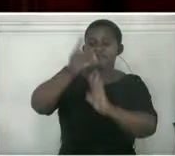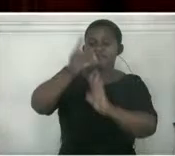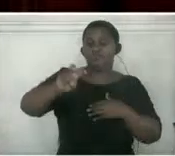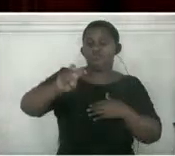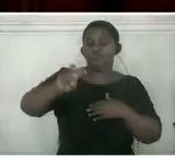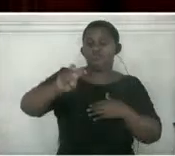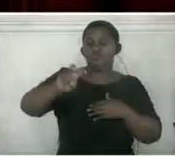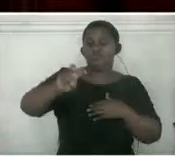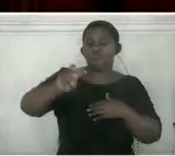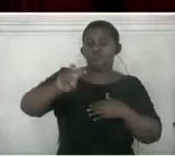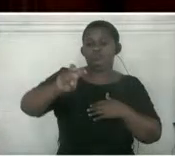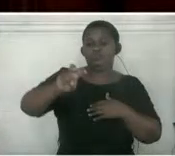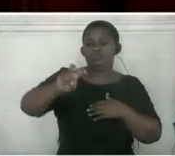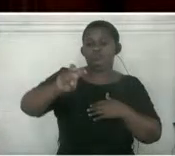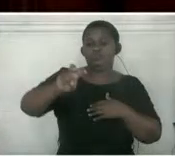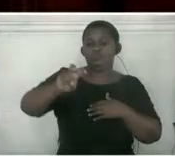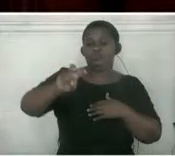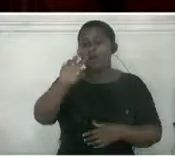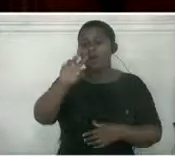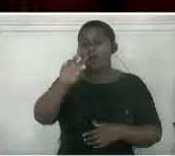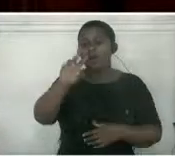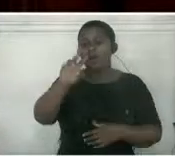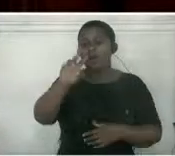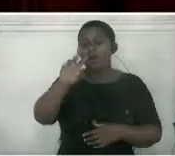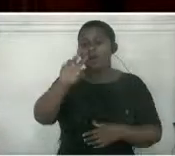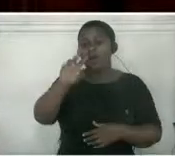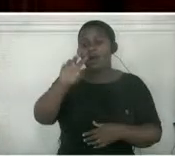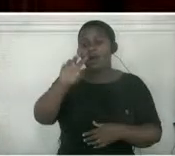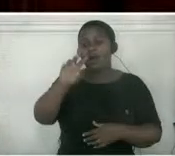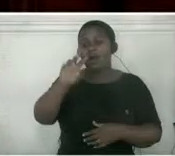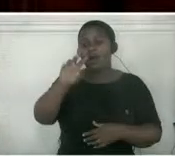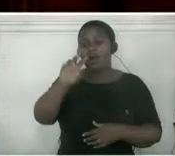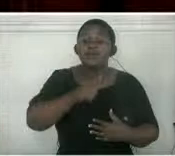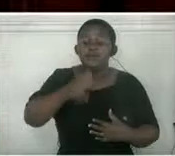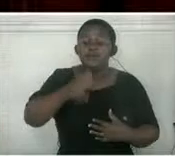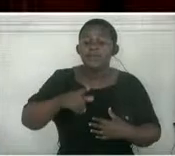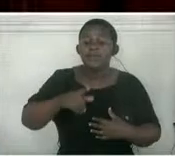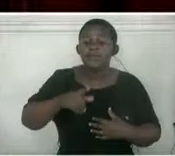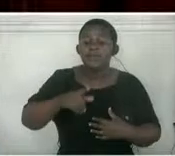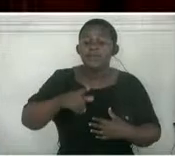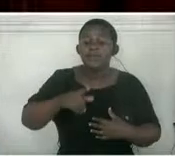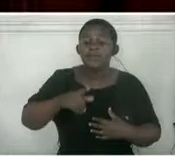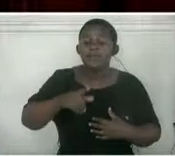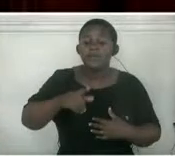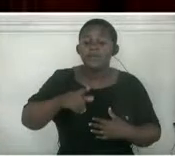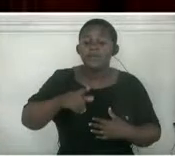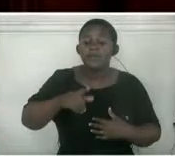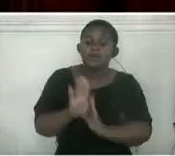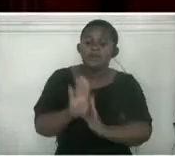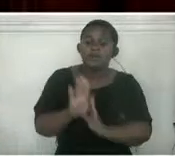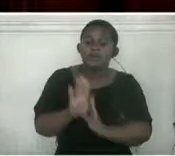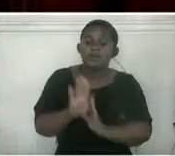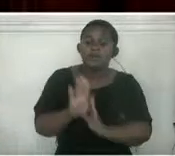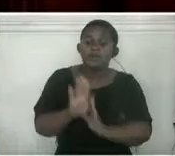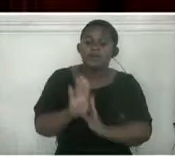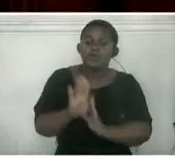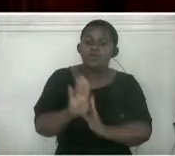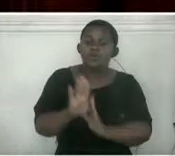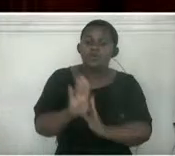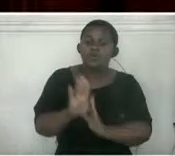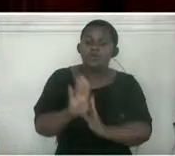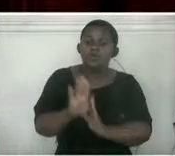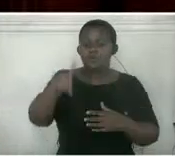Howick Falls in Mgungundlovu district, improvement at Kwakolo